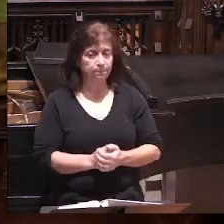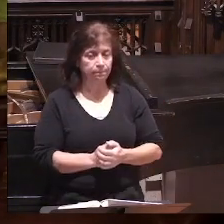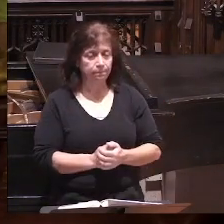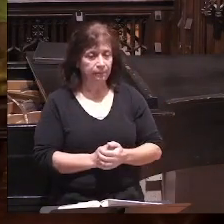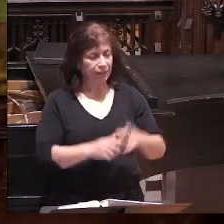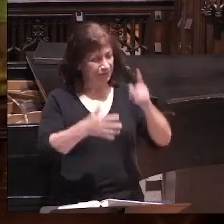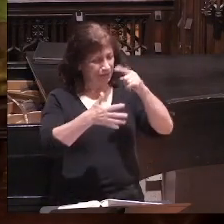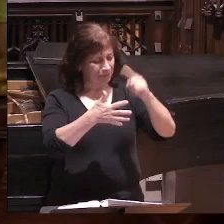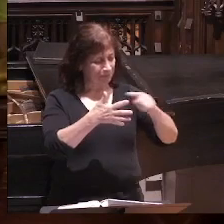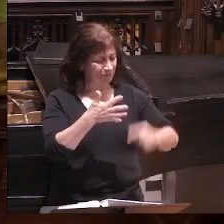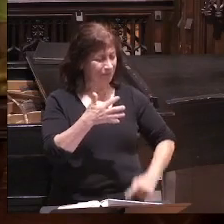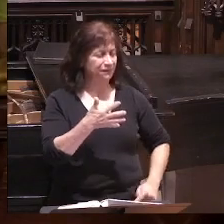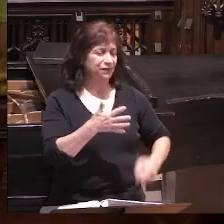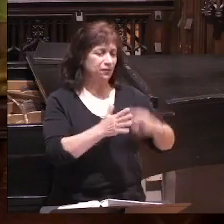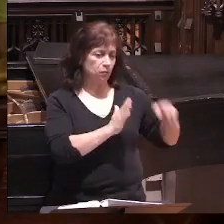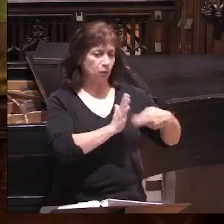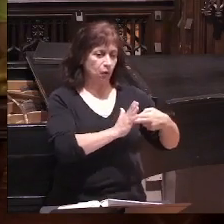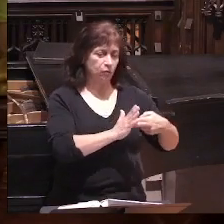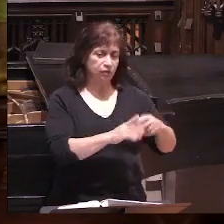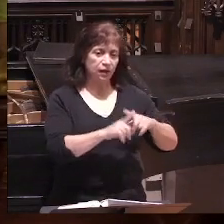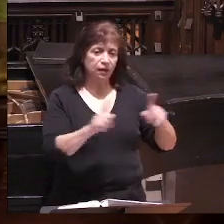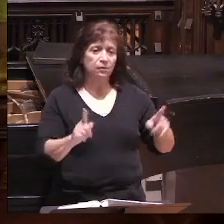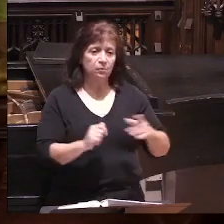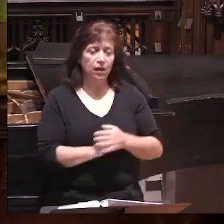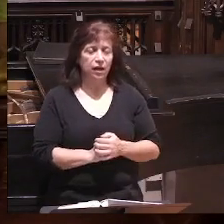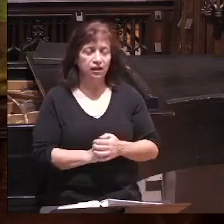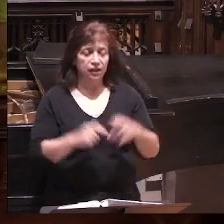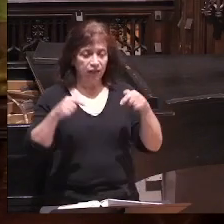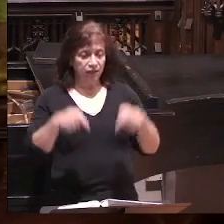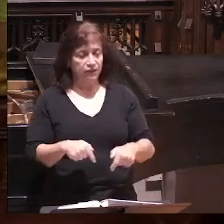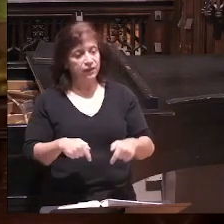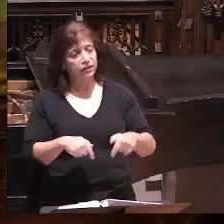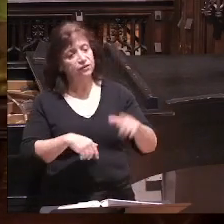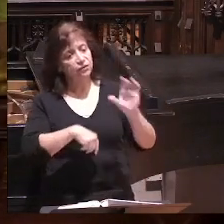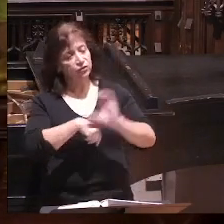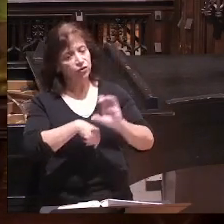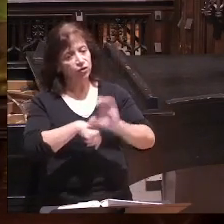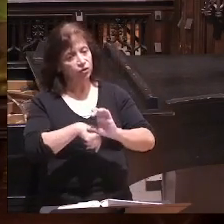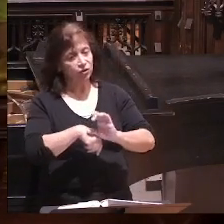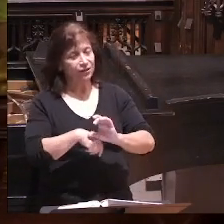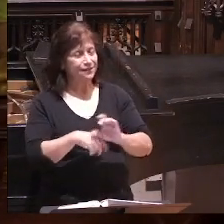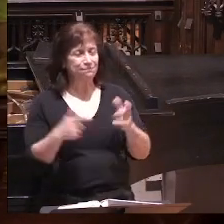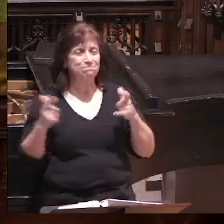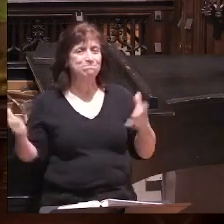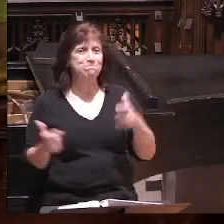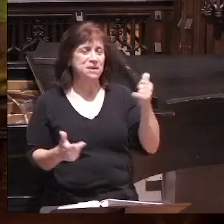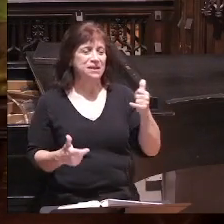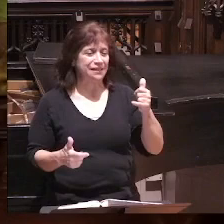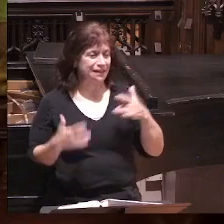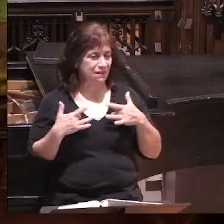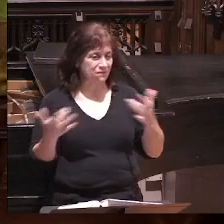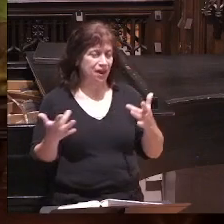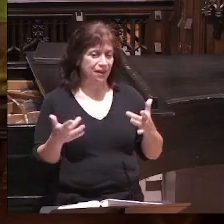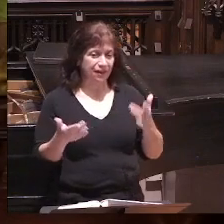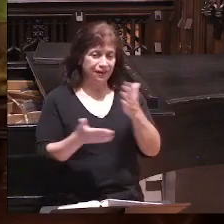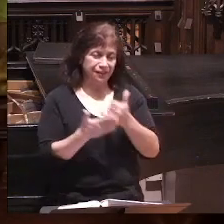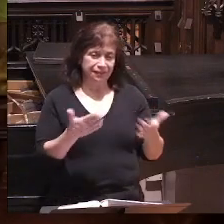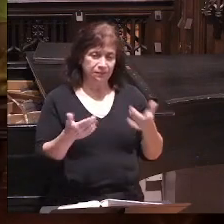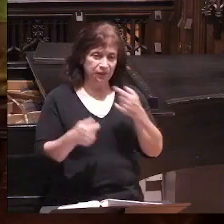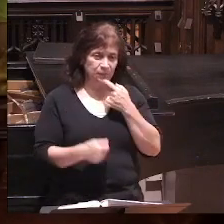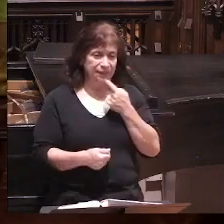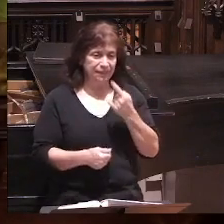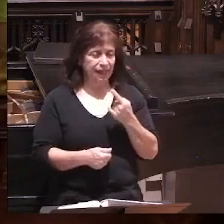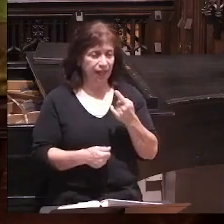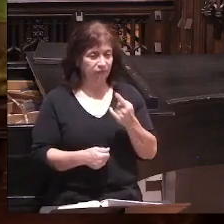You see, friends, as one of this church's premier events, there is something to be said for